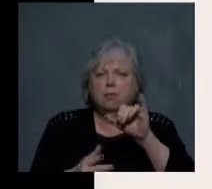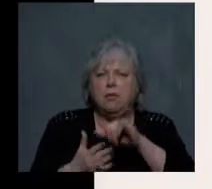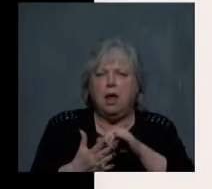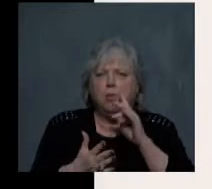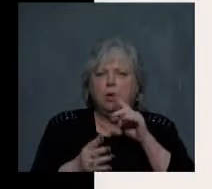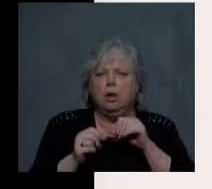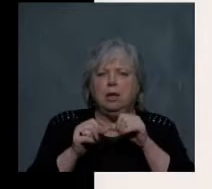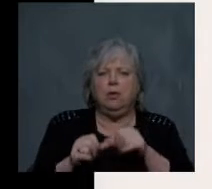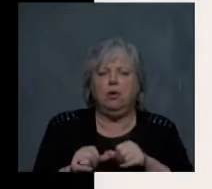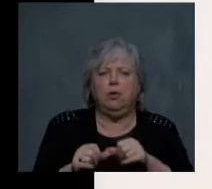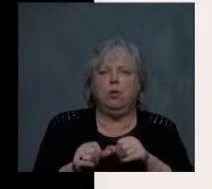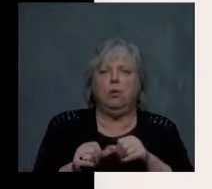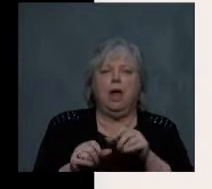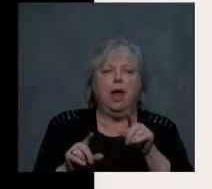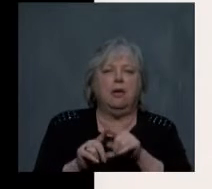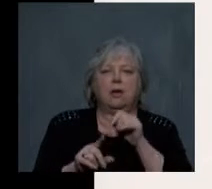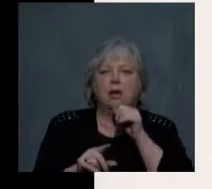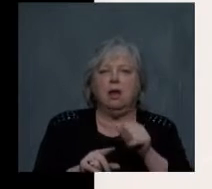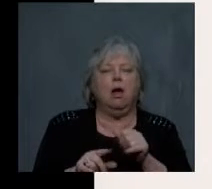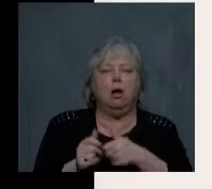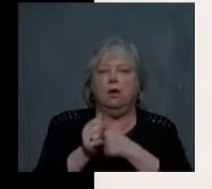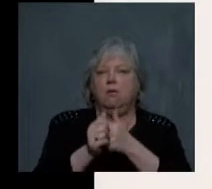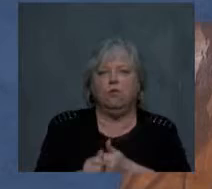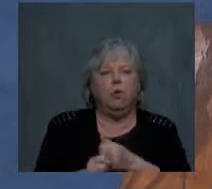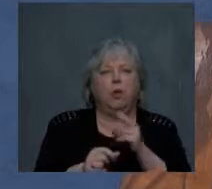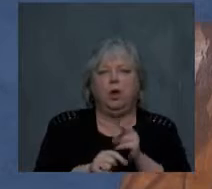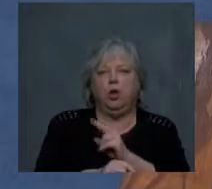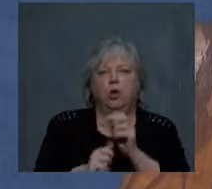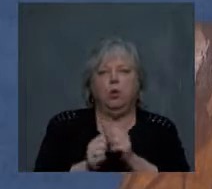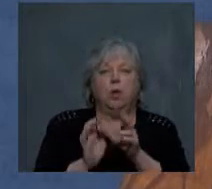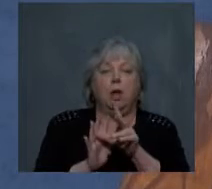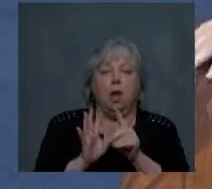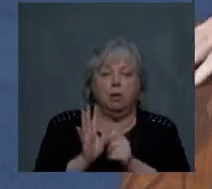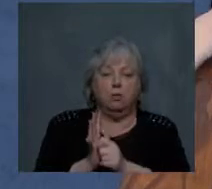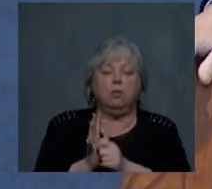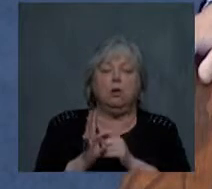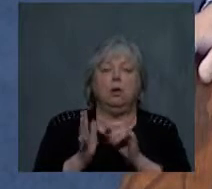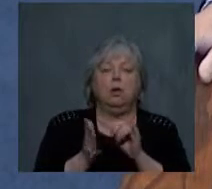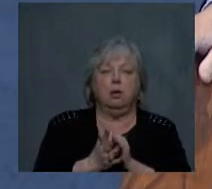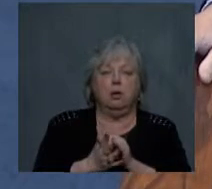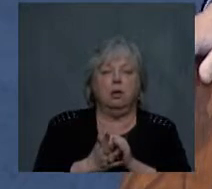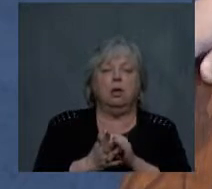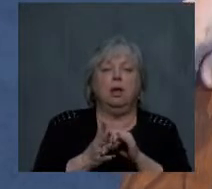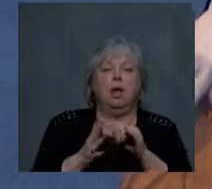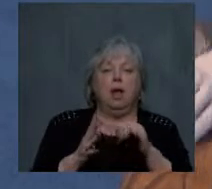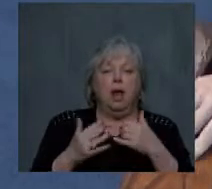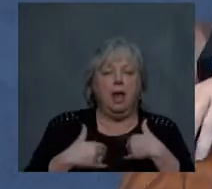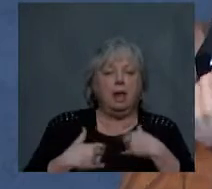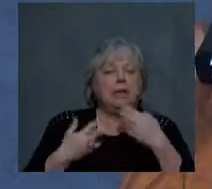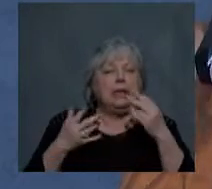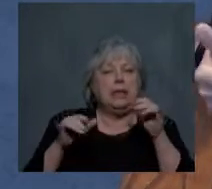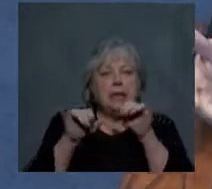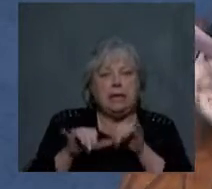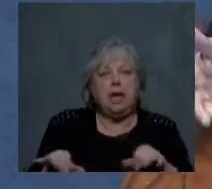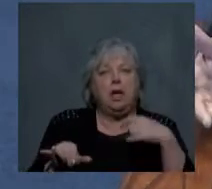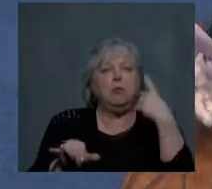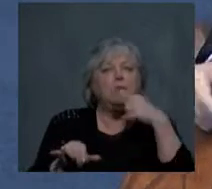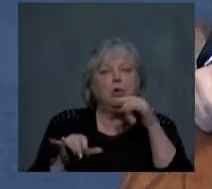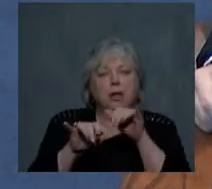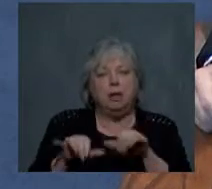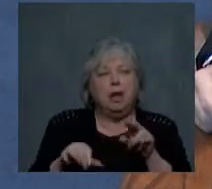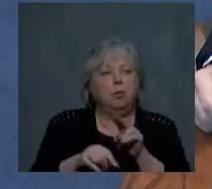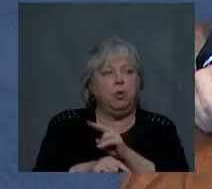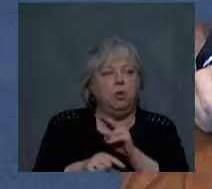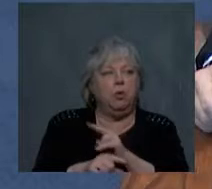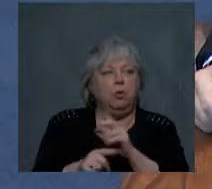a non-conforming use with a contract that maintains the tone that it promised to the city in 97, it needs to park within